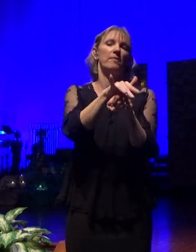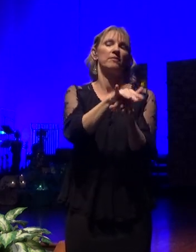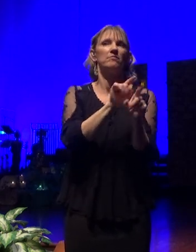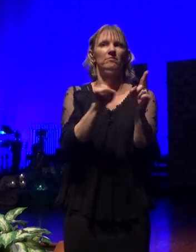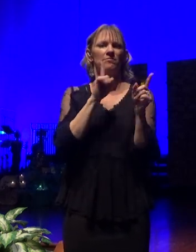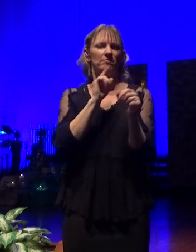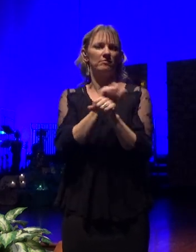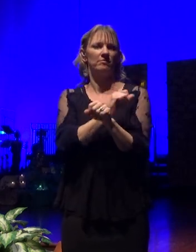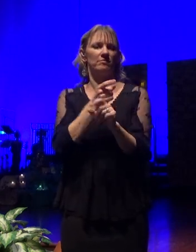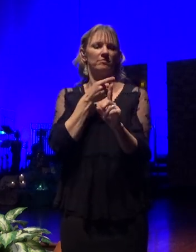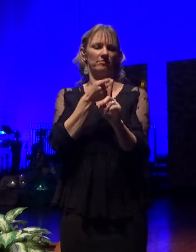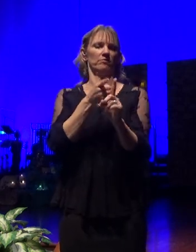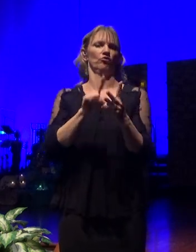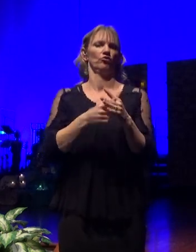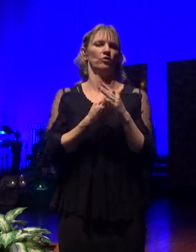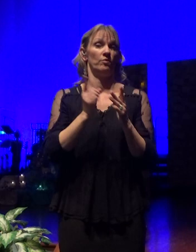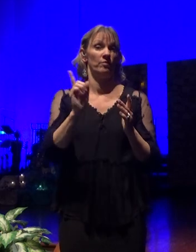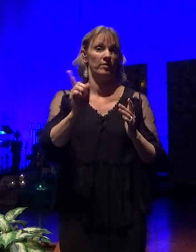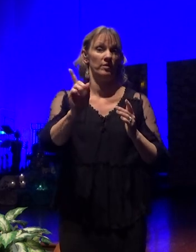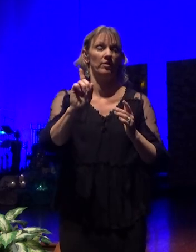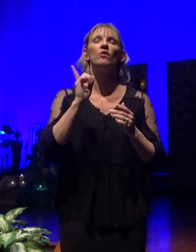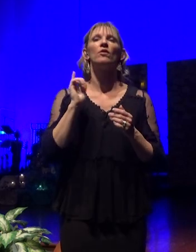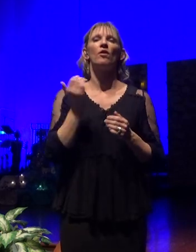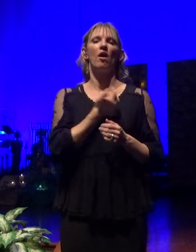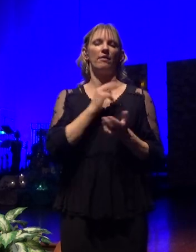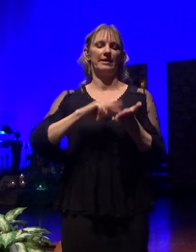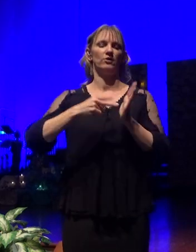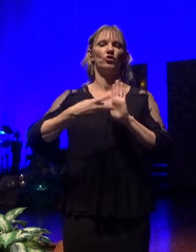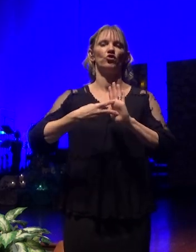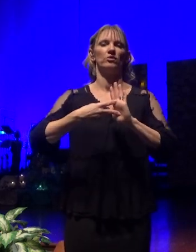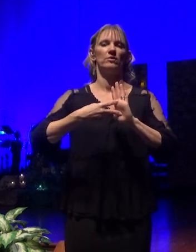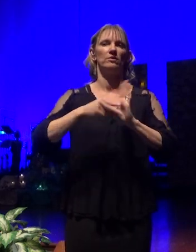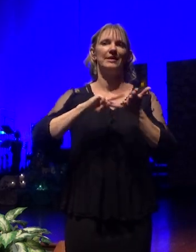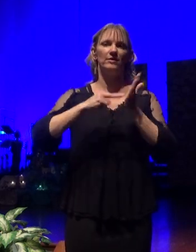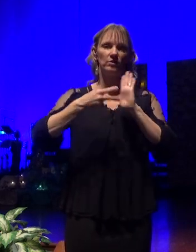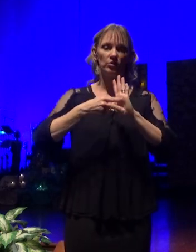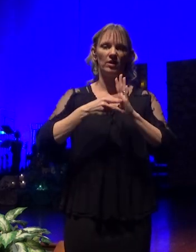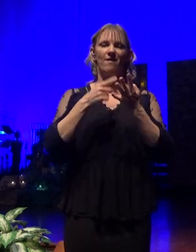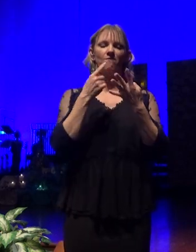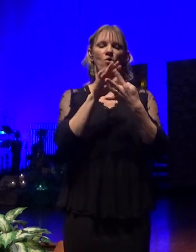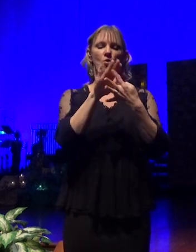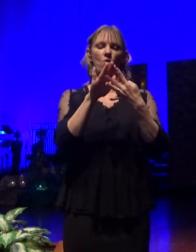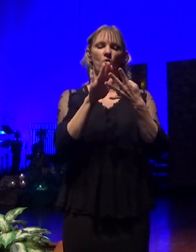we start. We start at looking at intention in 4 specific